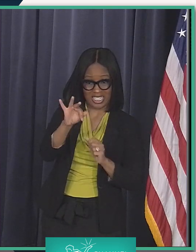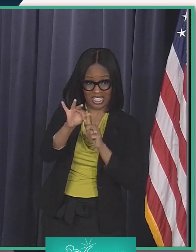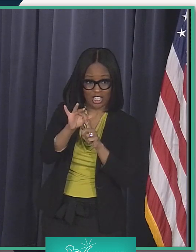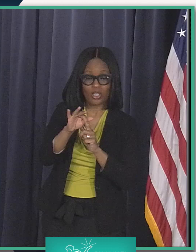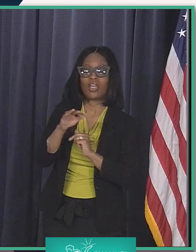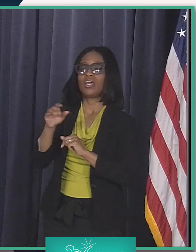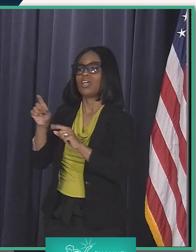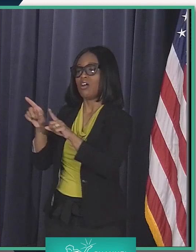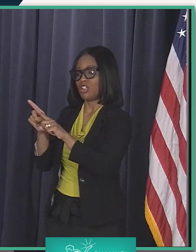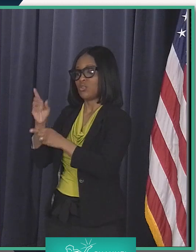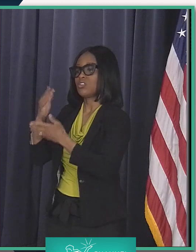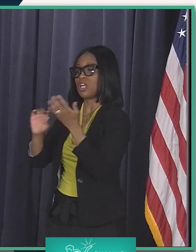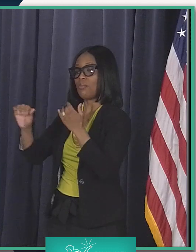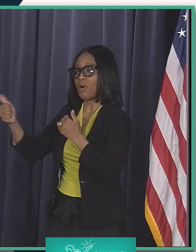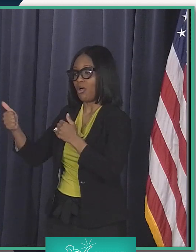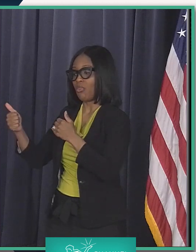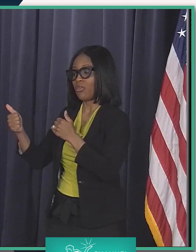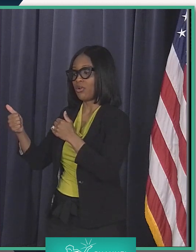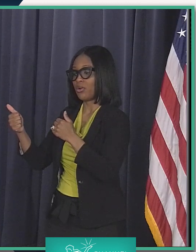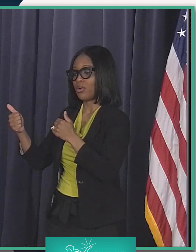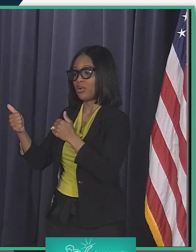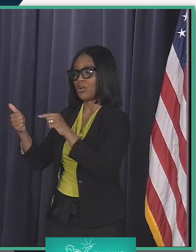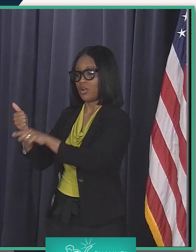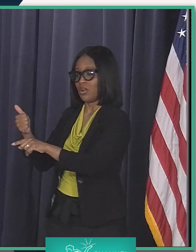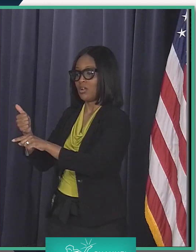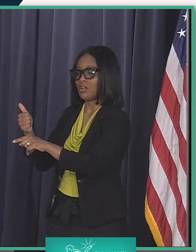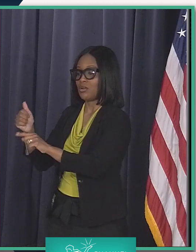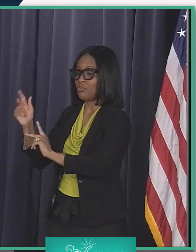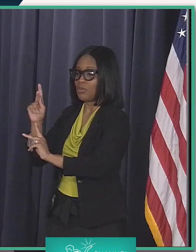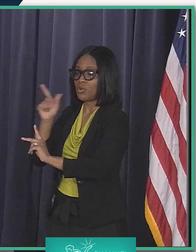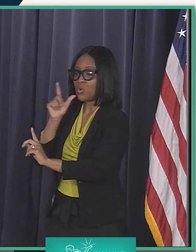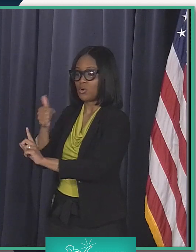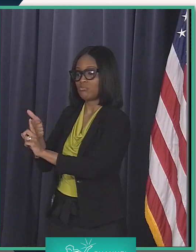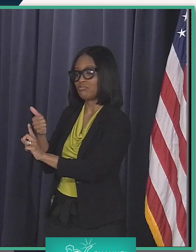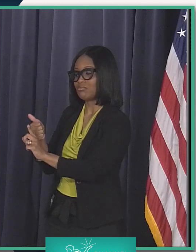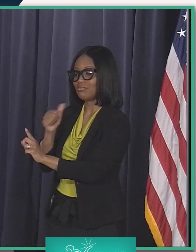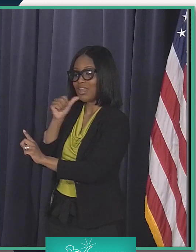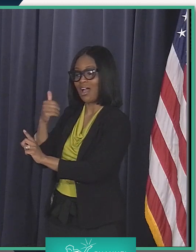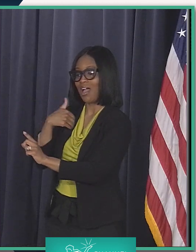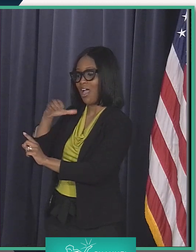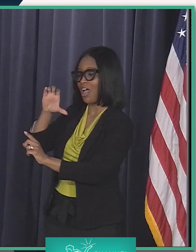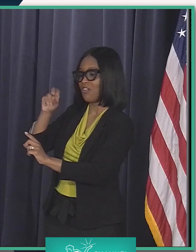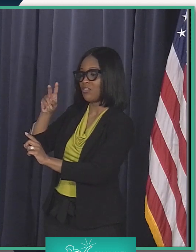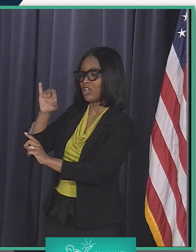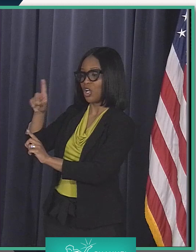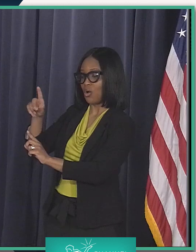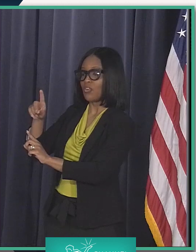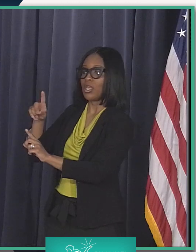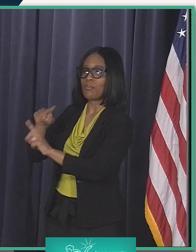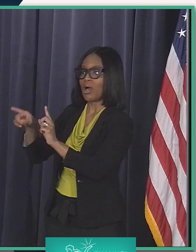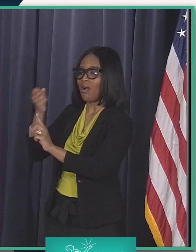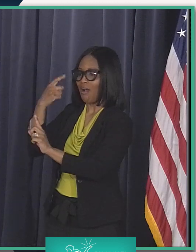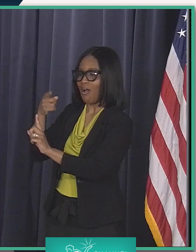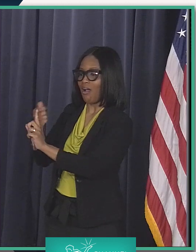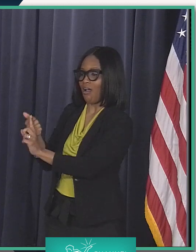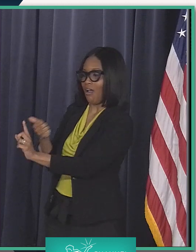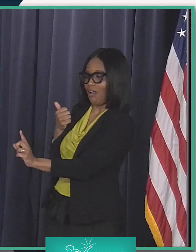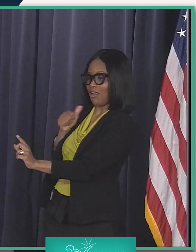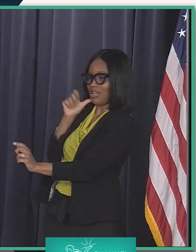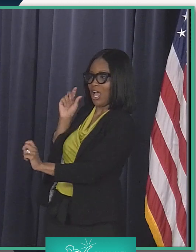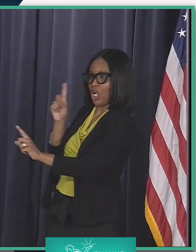who had chronic underlying conditions who avoided the doctors or the hospitals